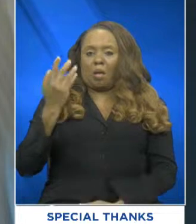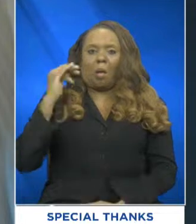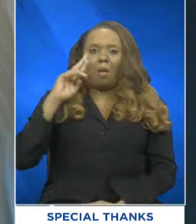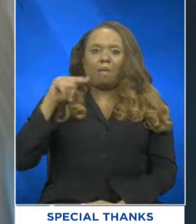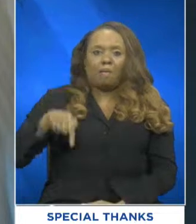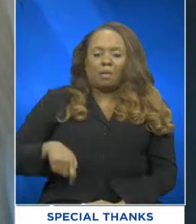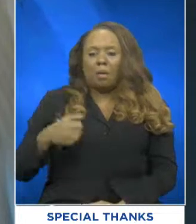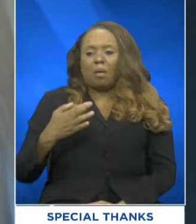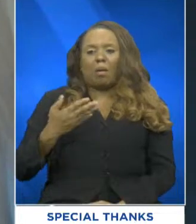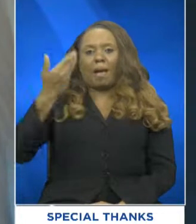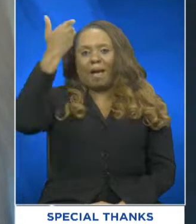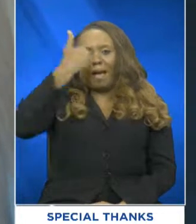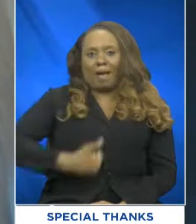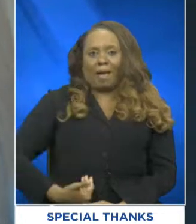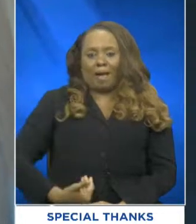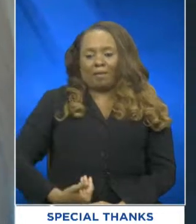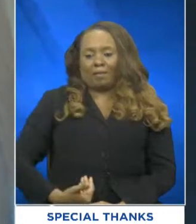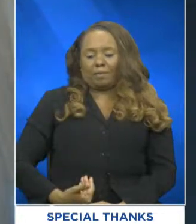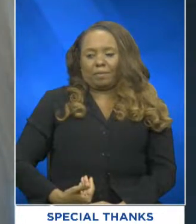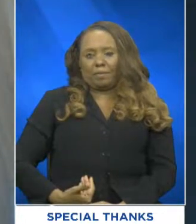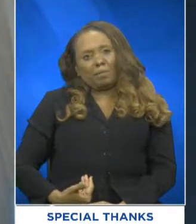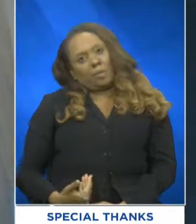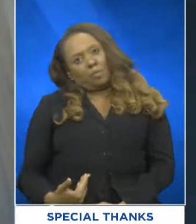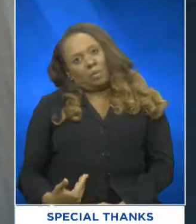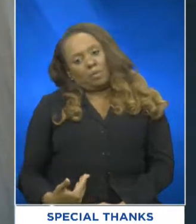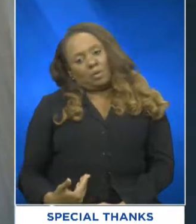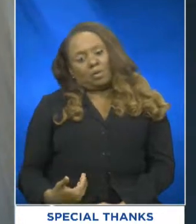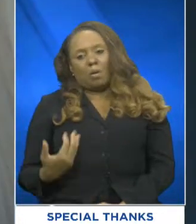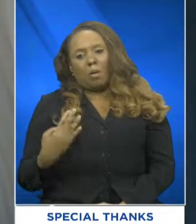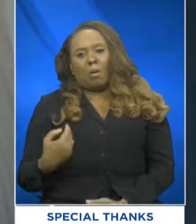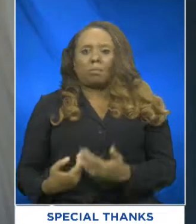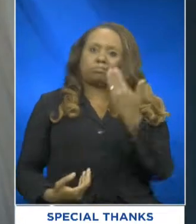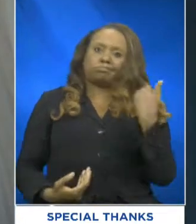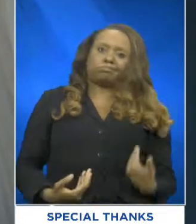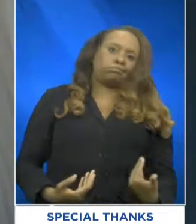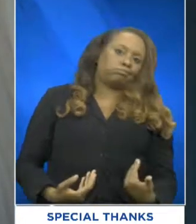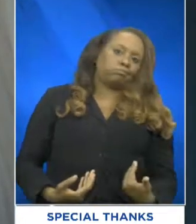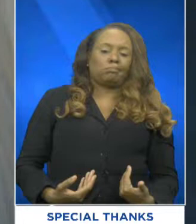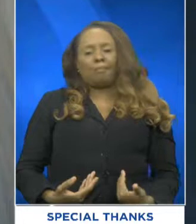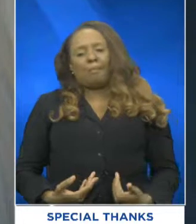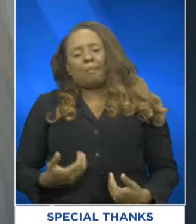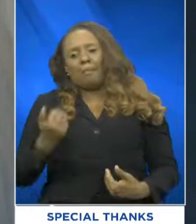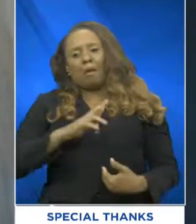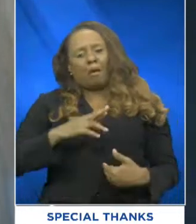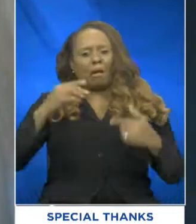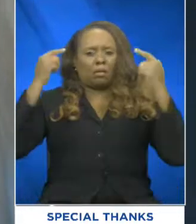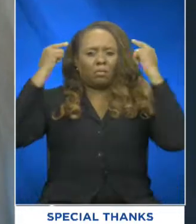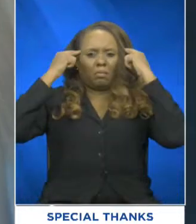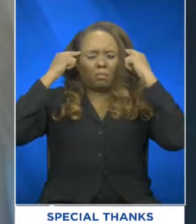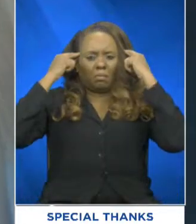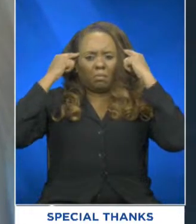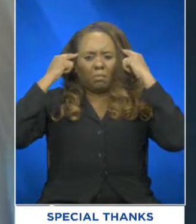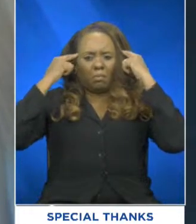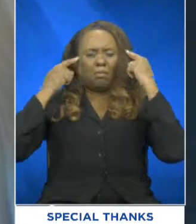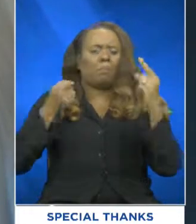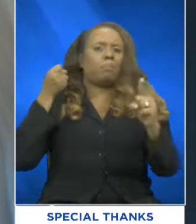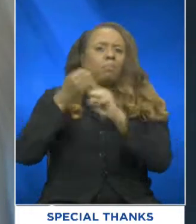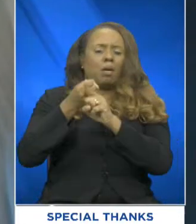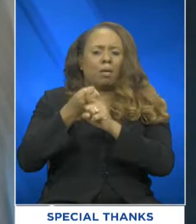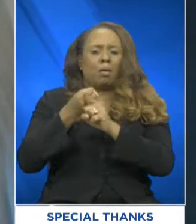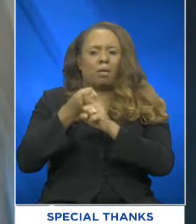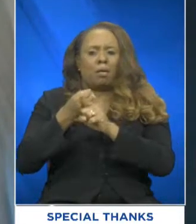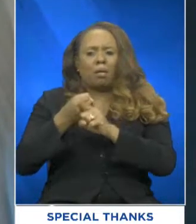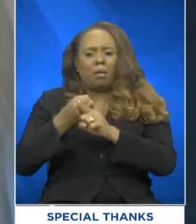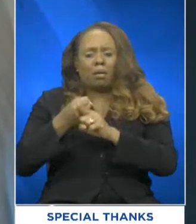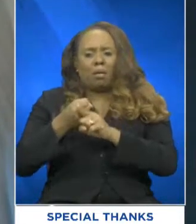of the stroke, or they may be what we call global, where the entire brain is affected by the massiveness or the